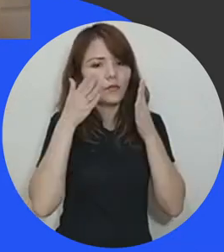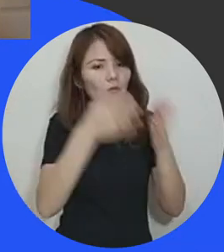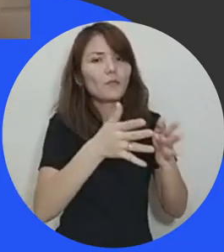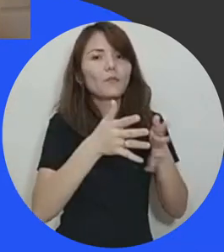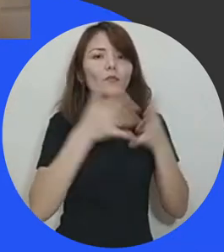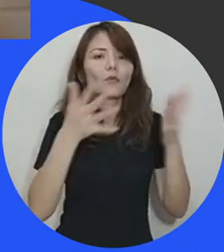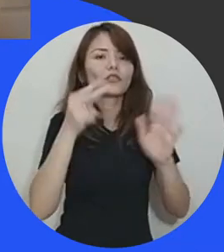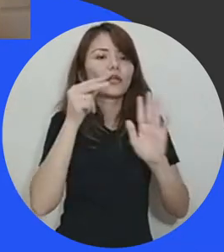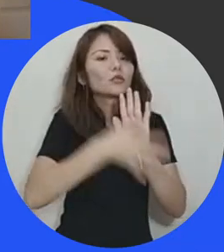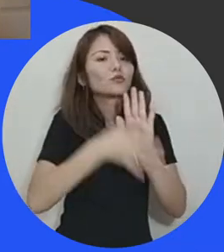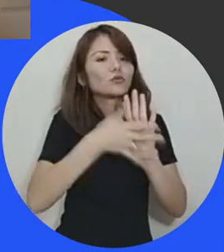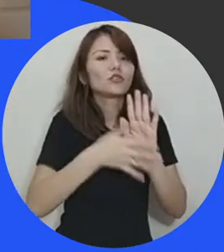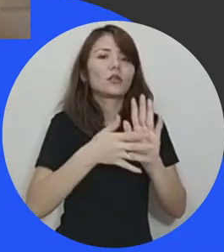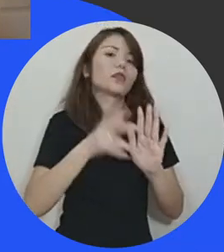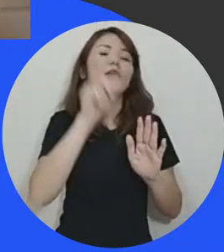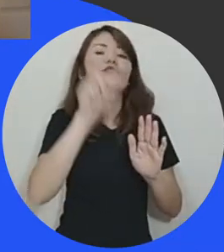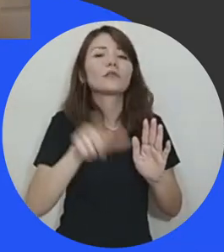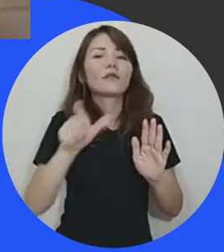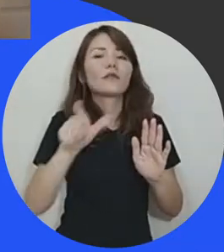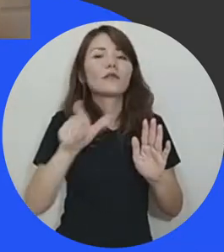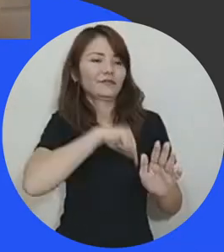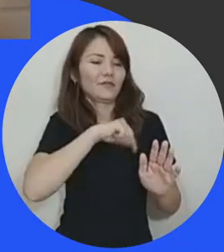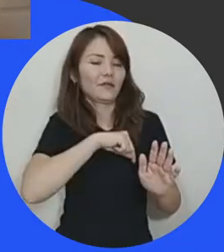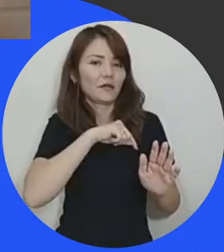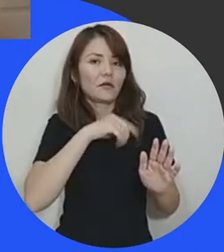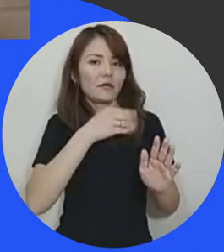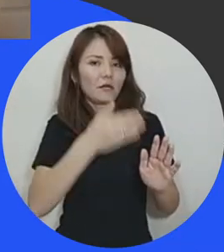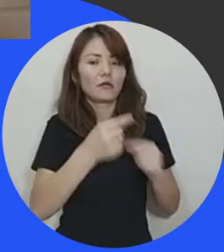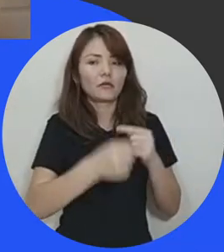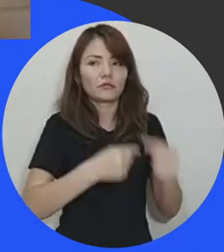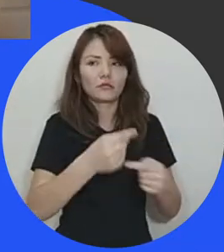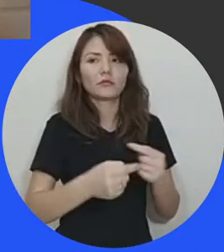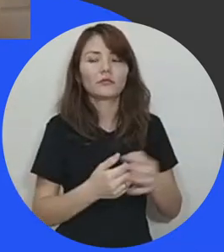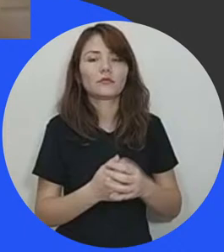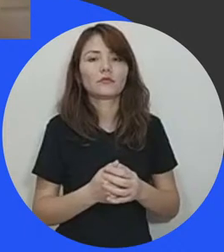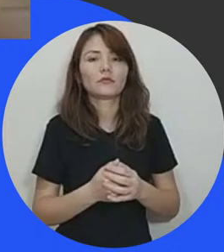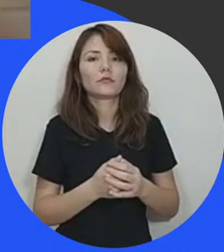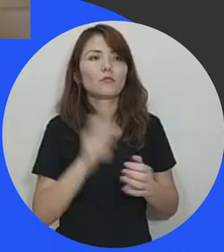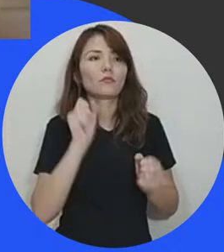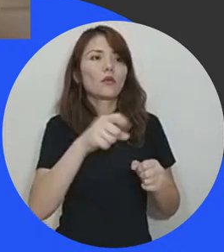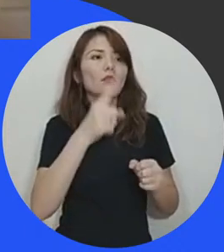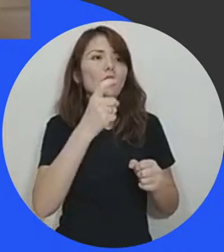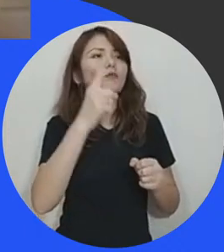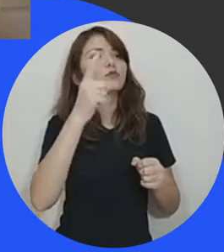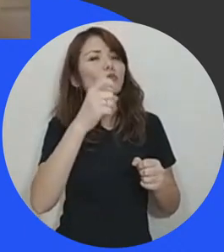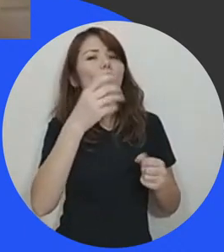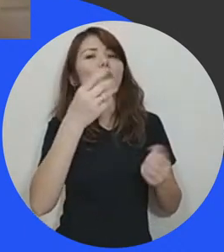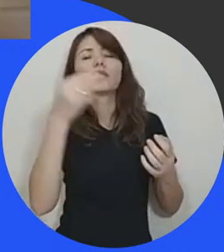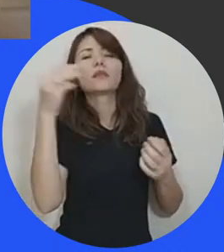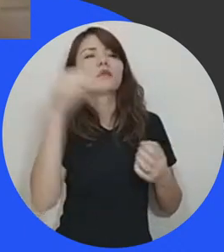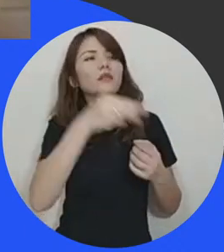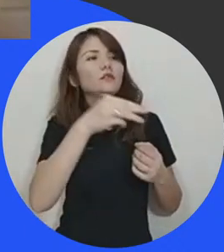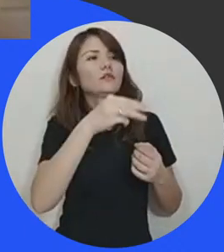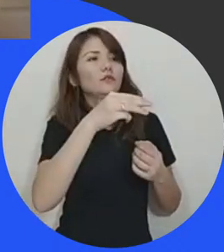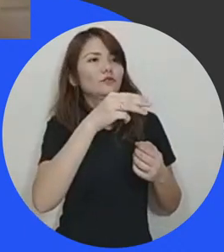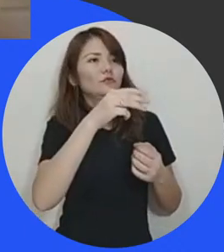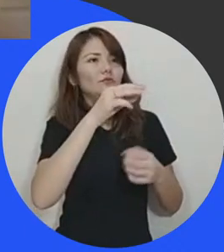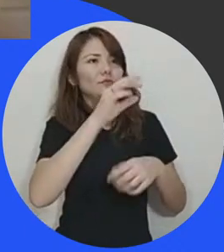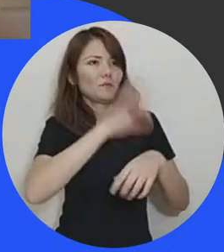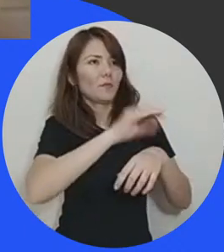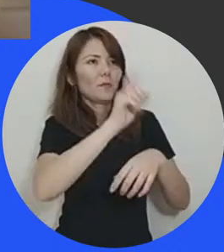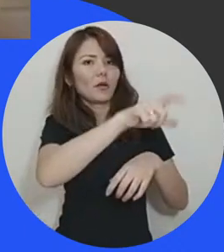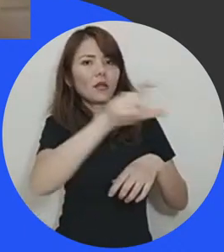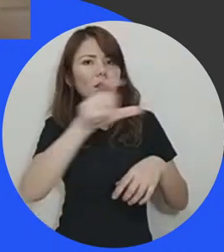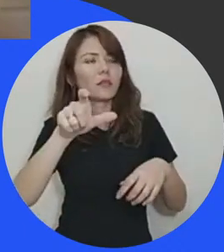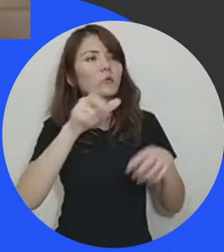And they've been looking at hundreds of thousands of patients and trying to identify genetic